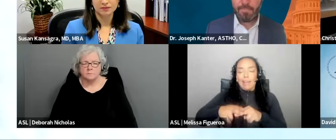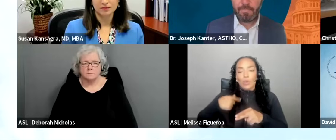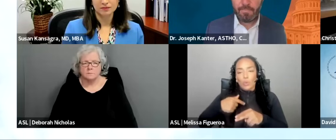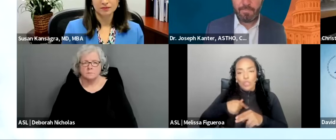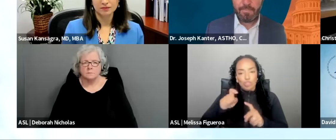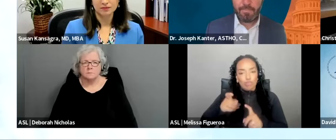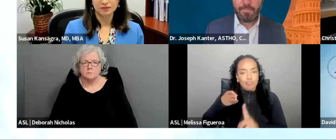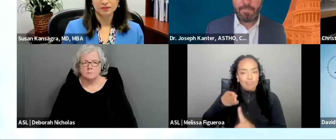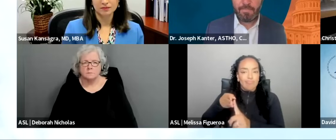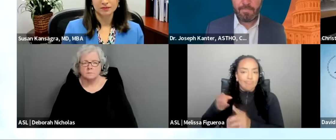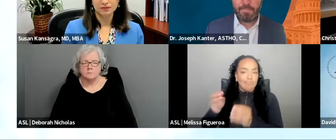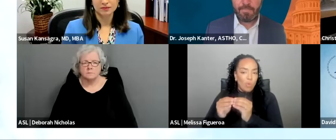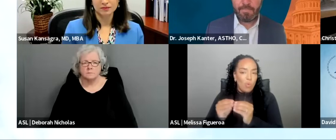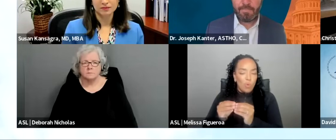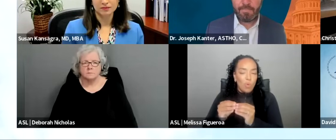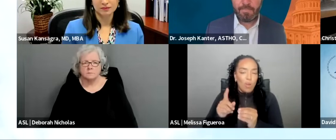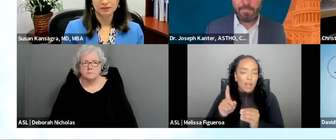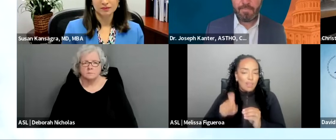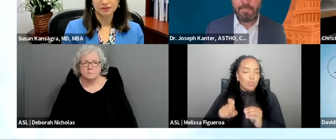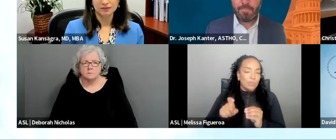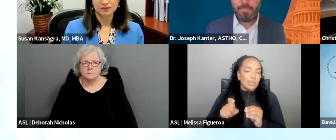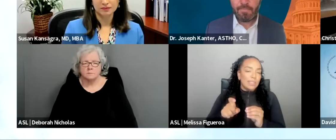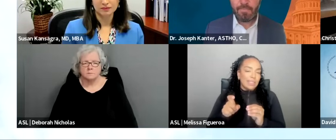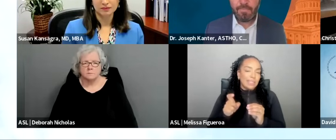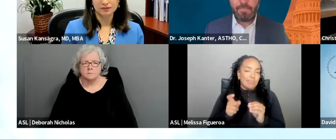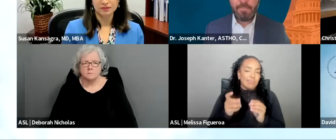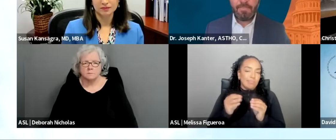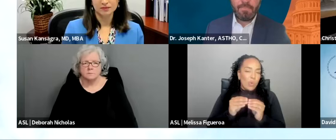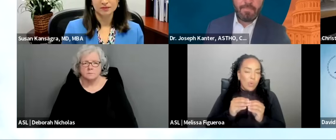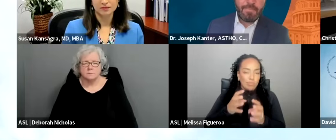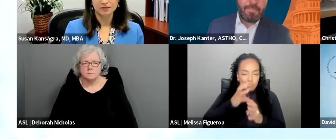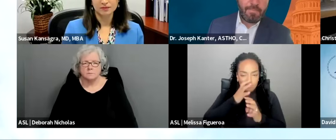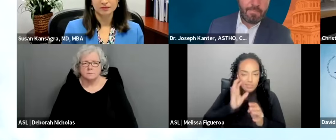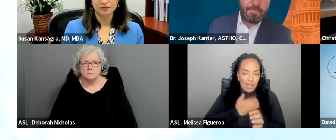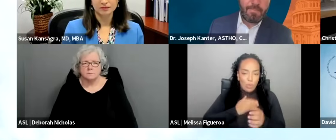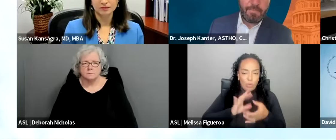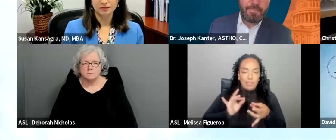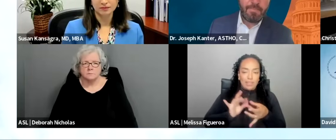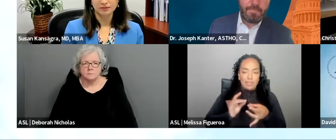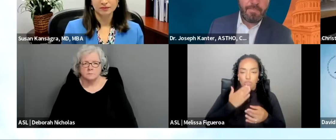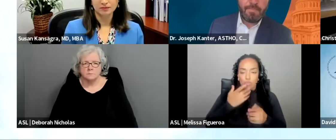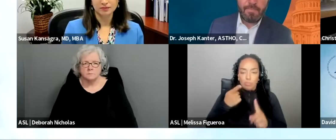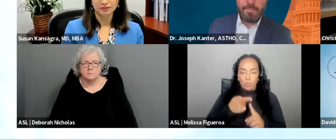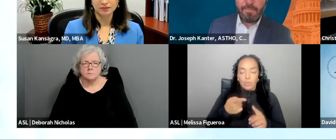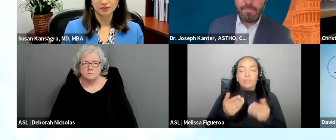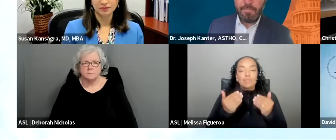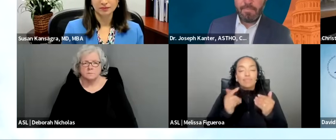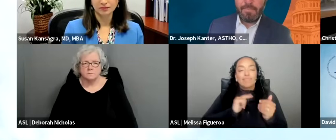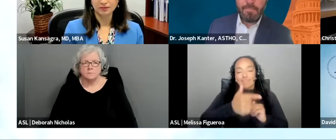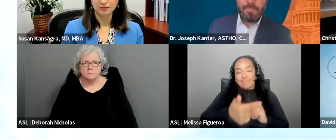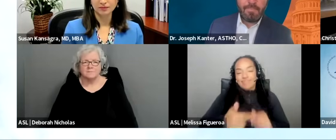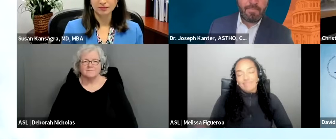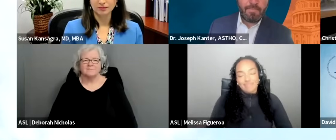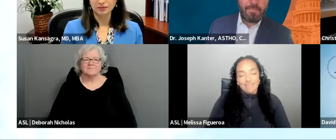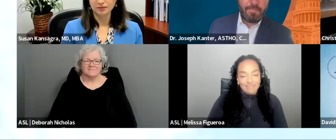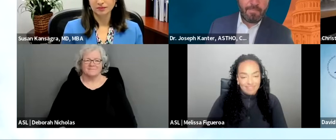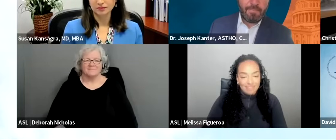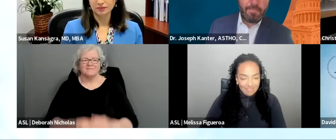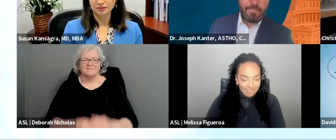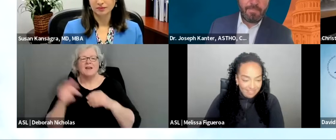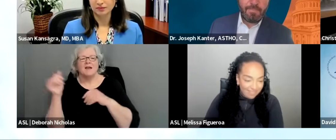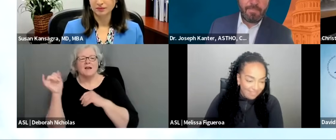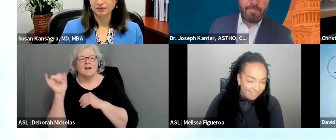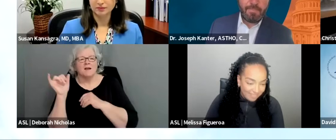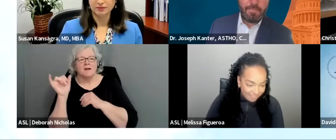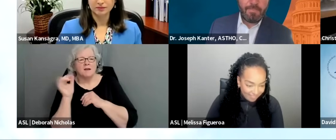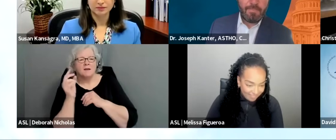more and really be tighter on our messaging around all of this. But it's such a great point. Mike? Yeah, and I think the other thing is the need for